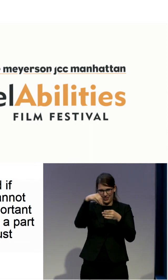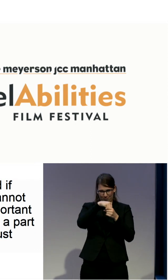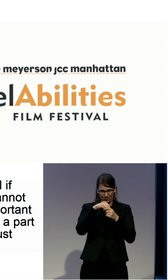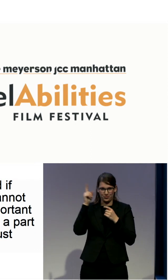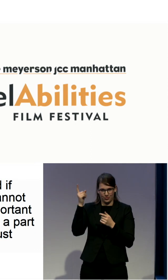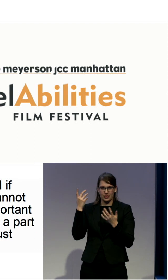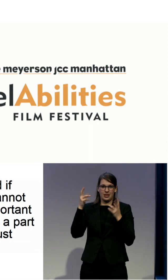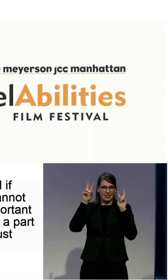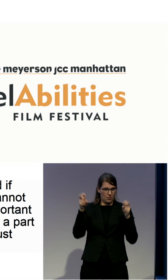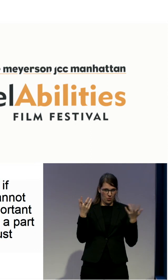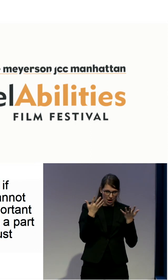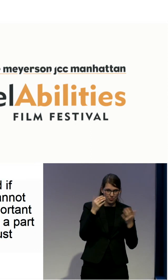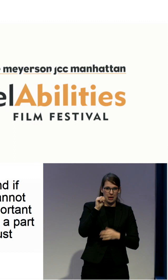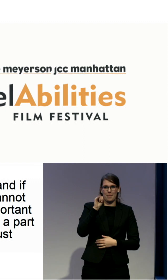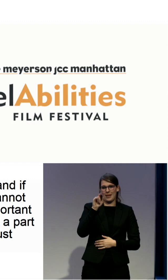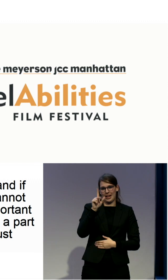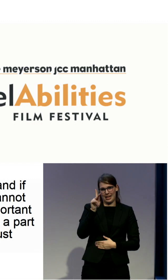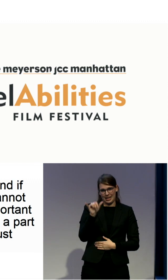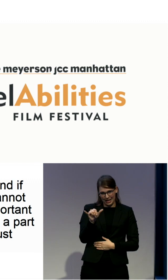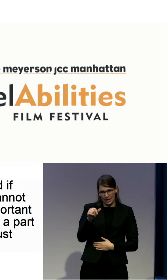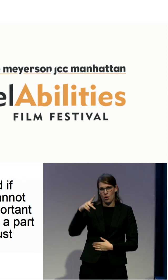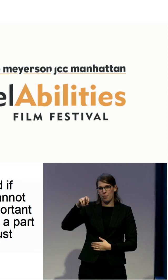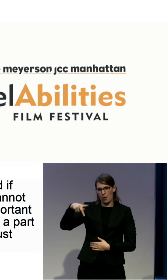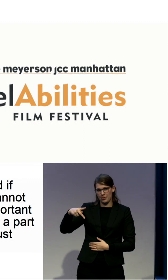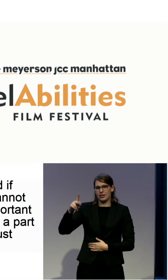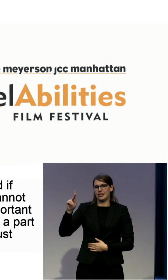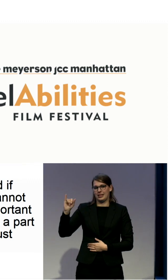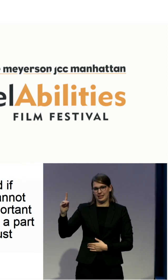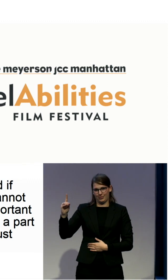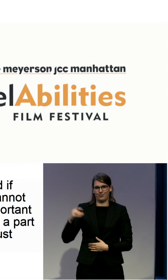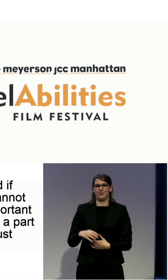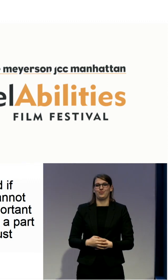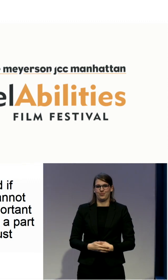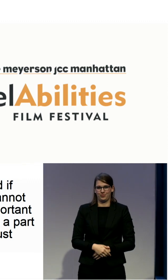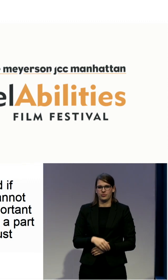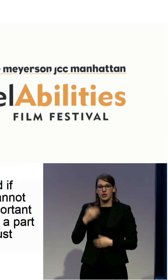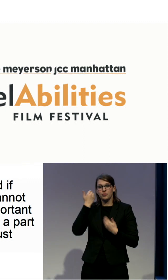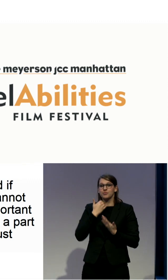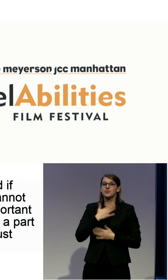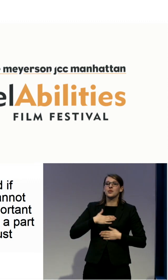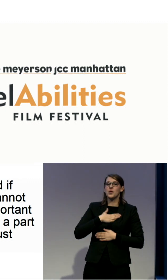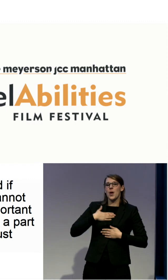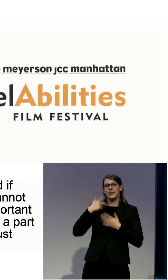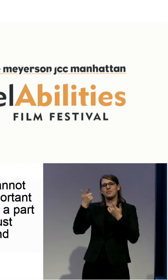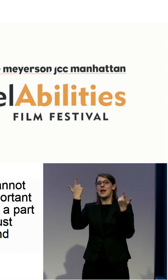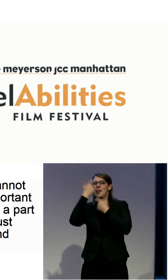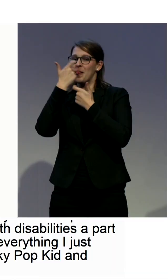and it premiered at our festival this past year. Please enjoy and laugh. It's just a few minutes long.